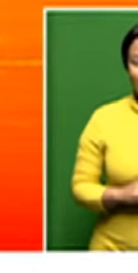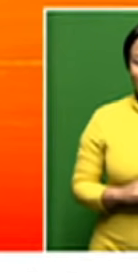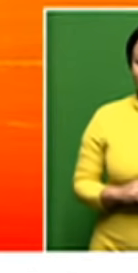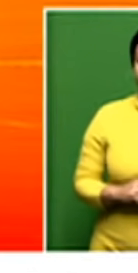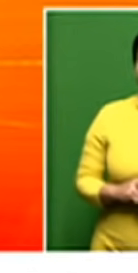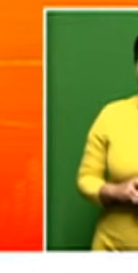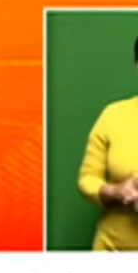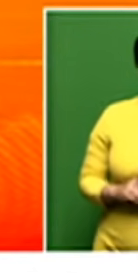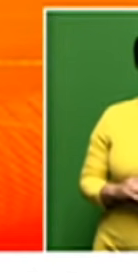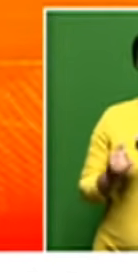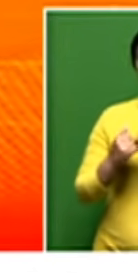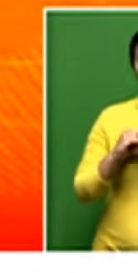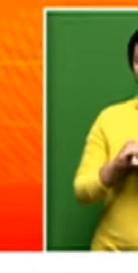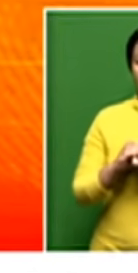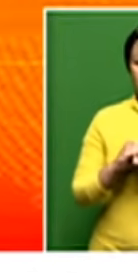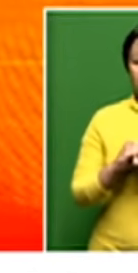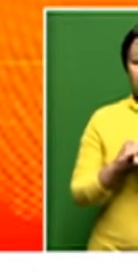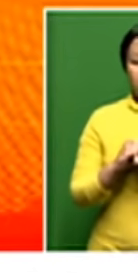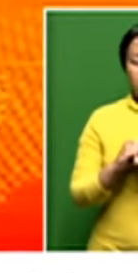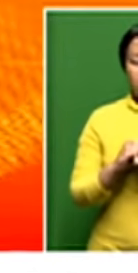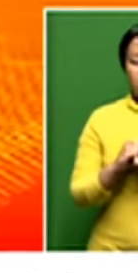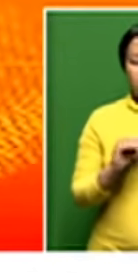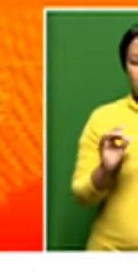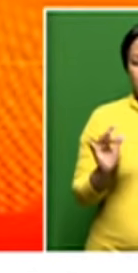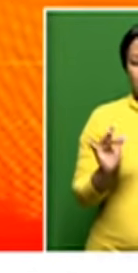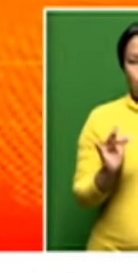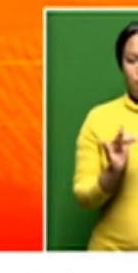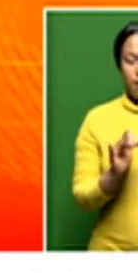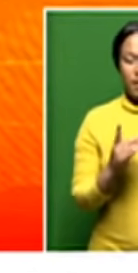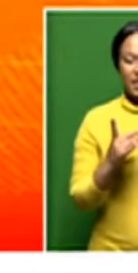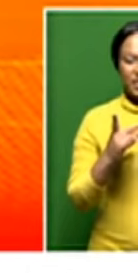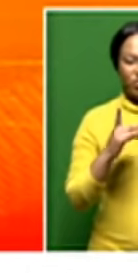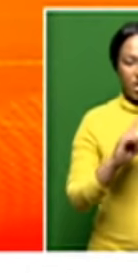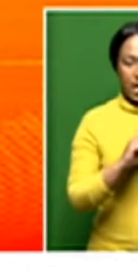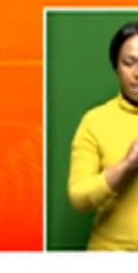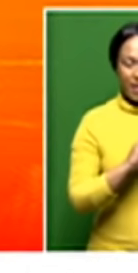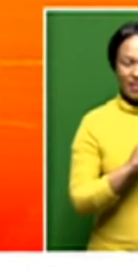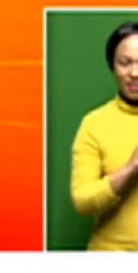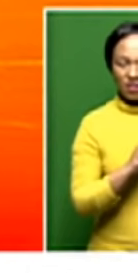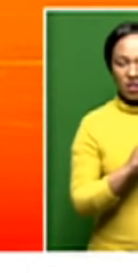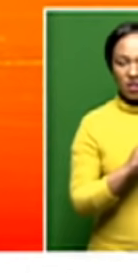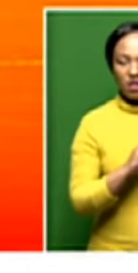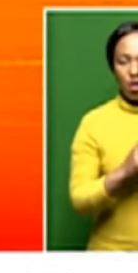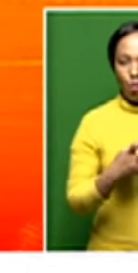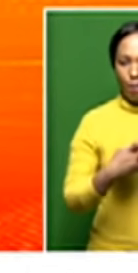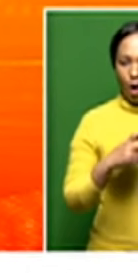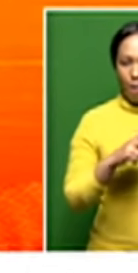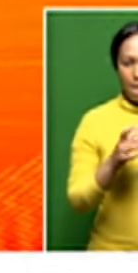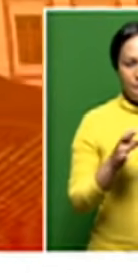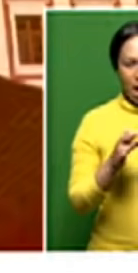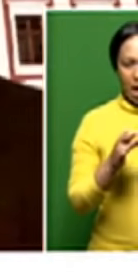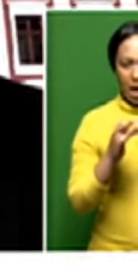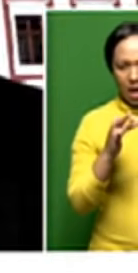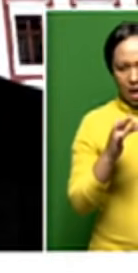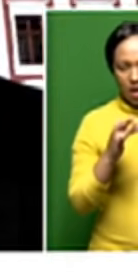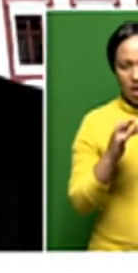All right, let's try and get that connection up. Chair, let me just pause you. We seem to be having a problem with your connection right